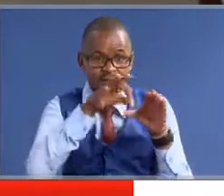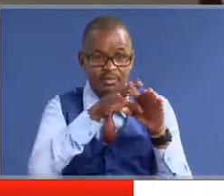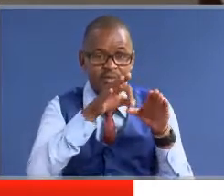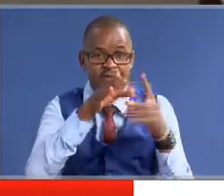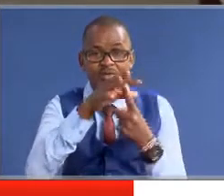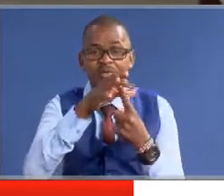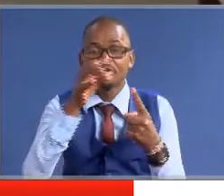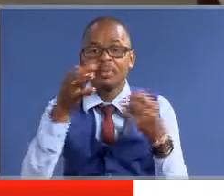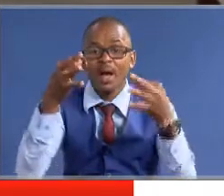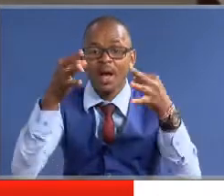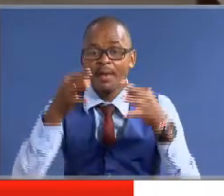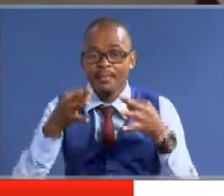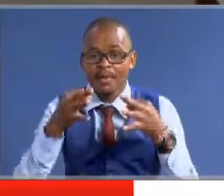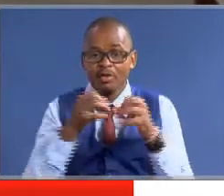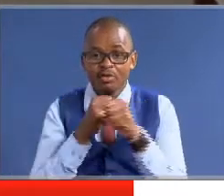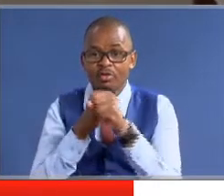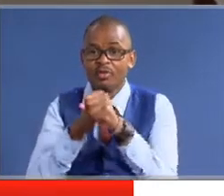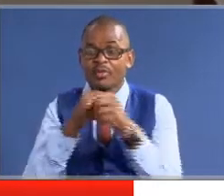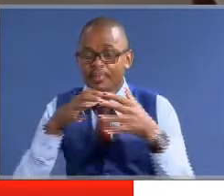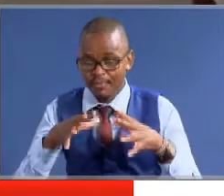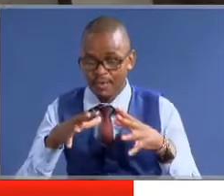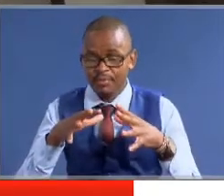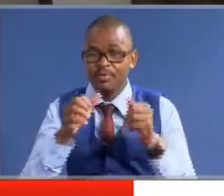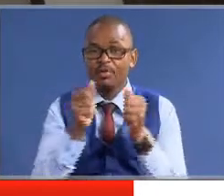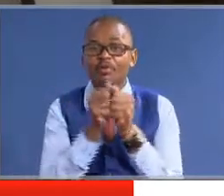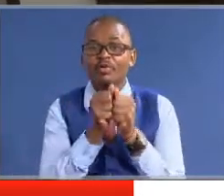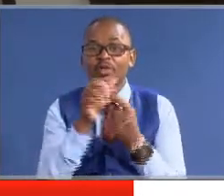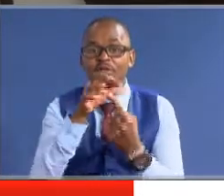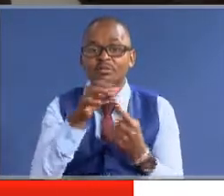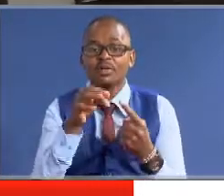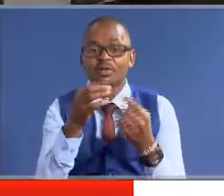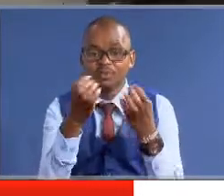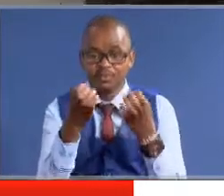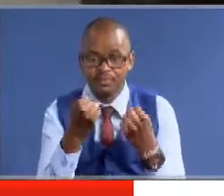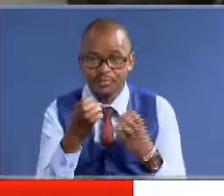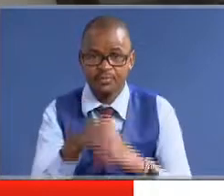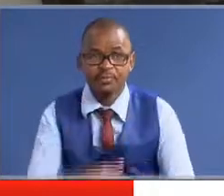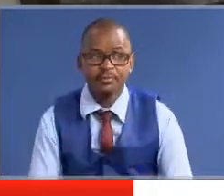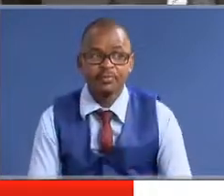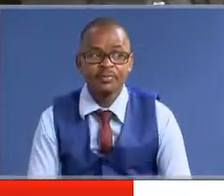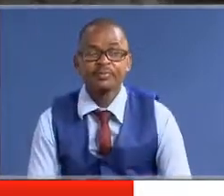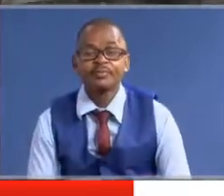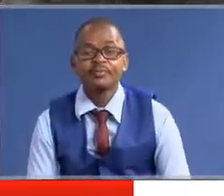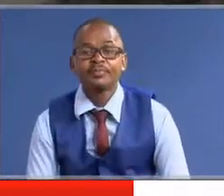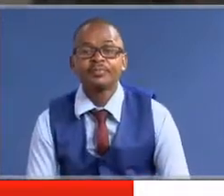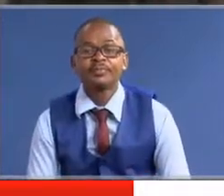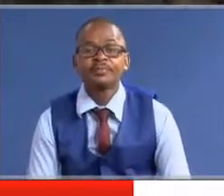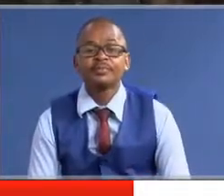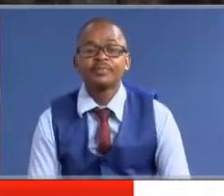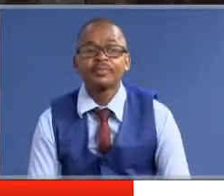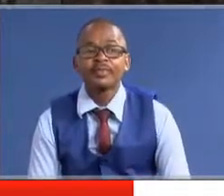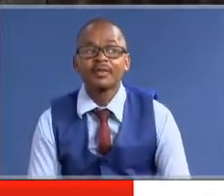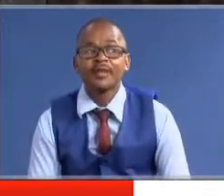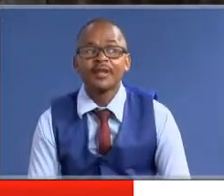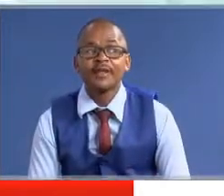a special account to support people living with special needs. Nancy Ochido, KUTV.